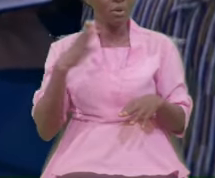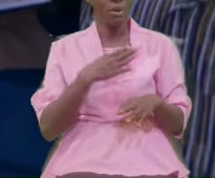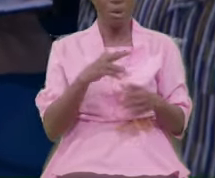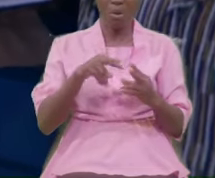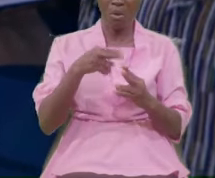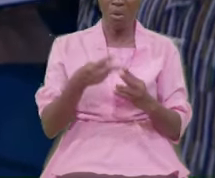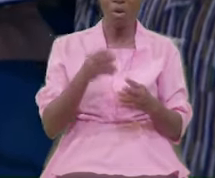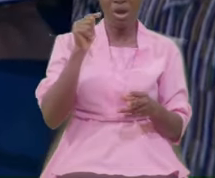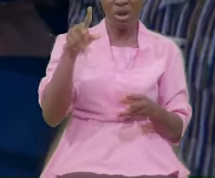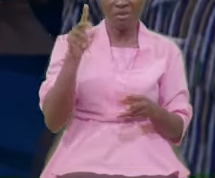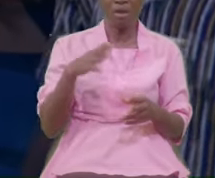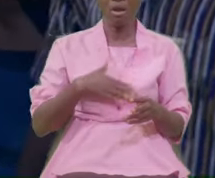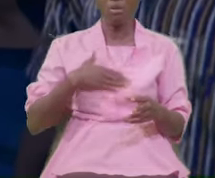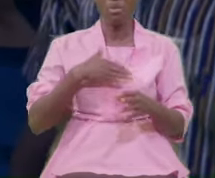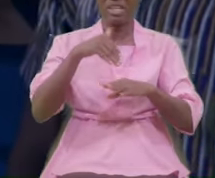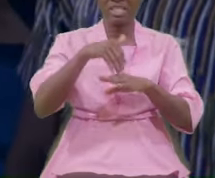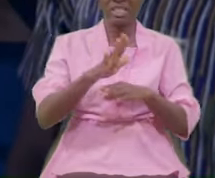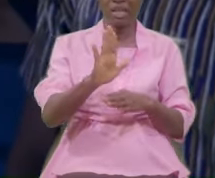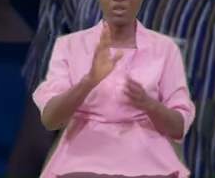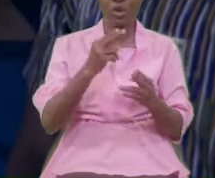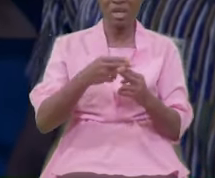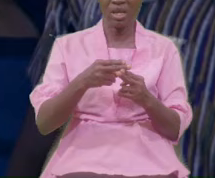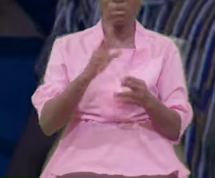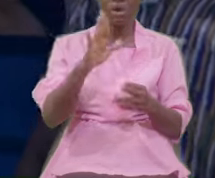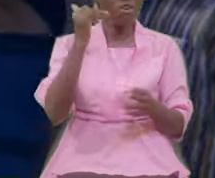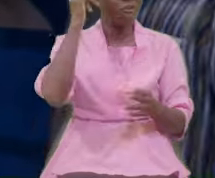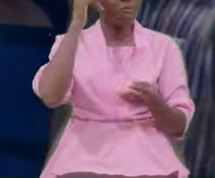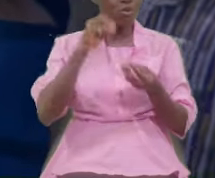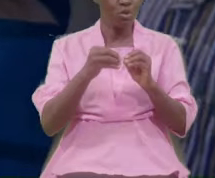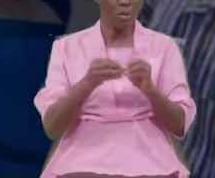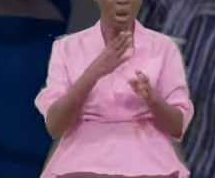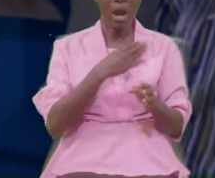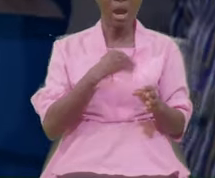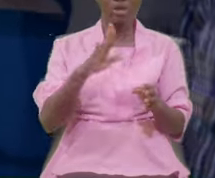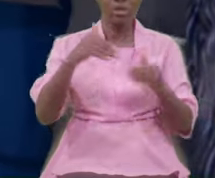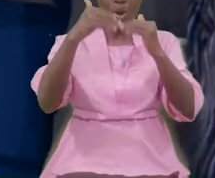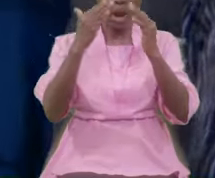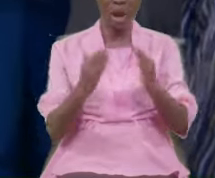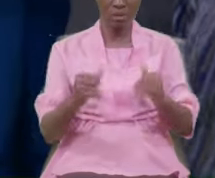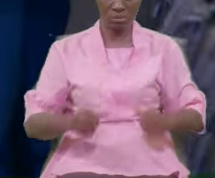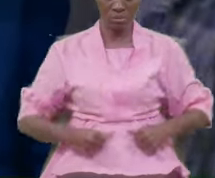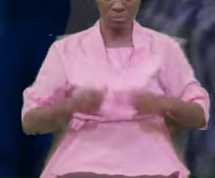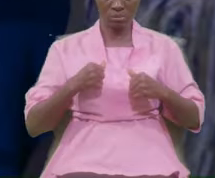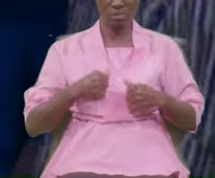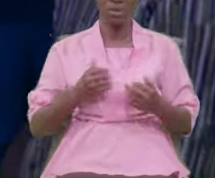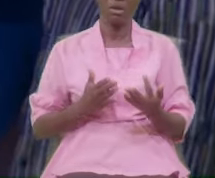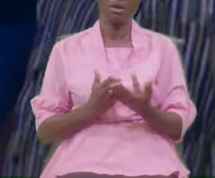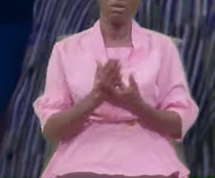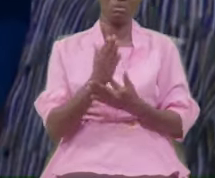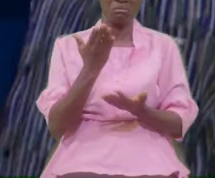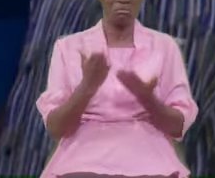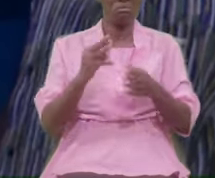phone number and your location address via SMS